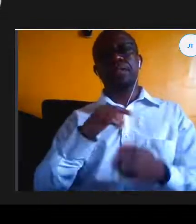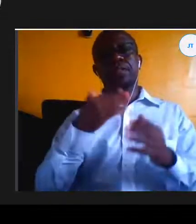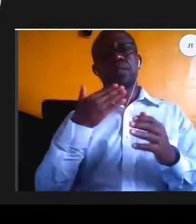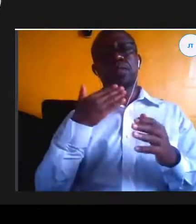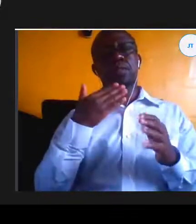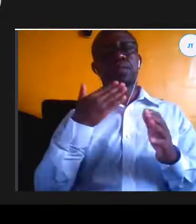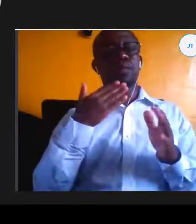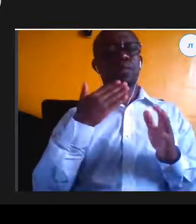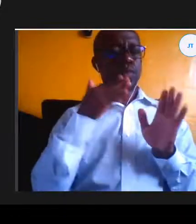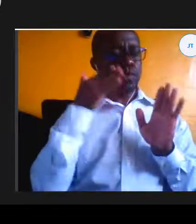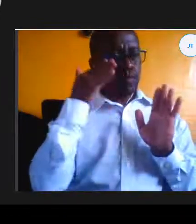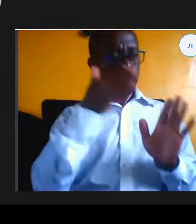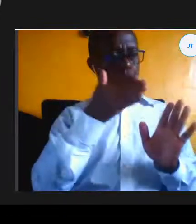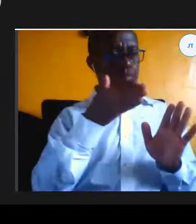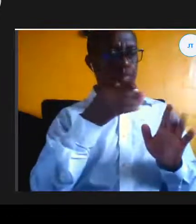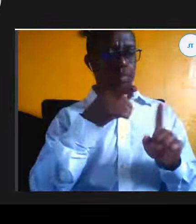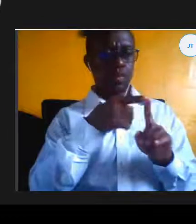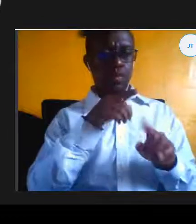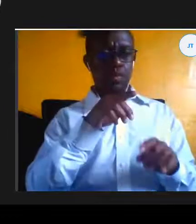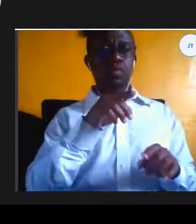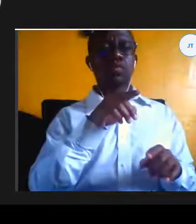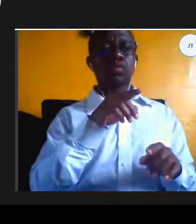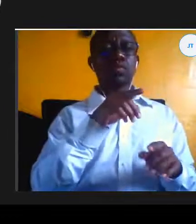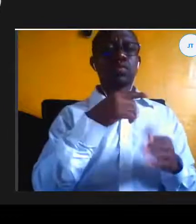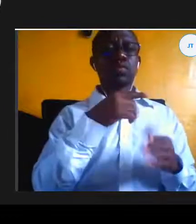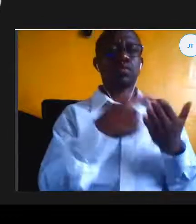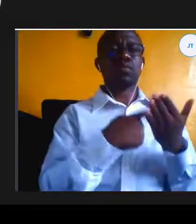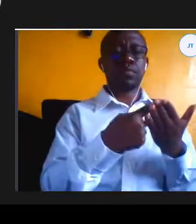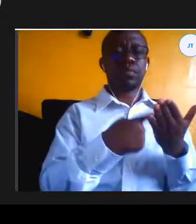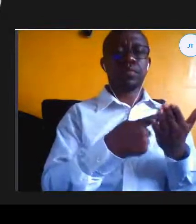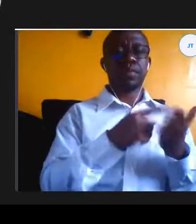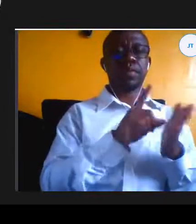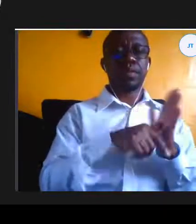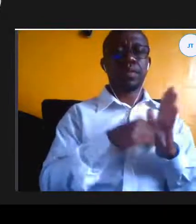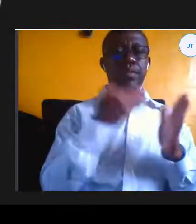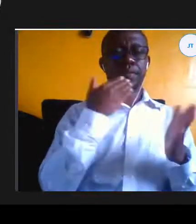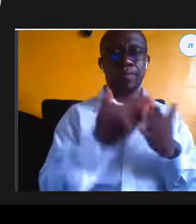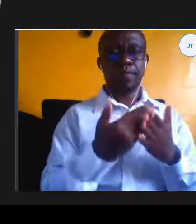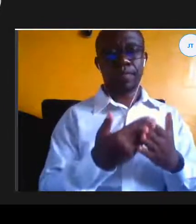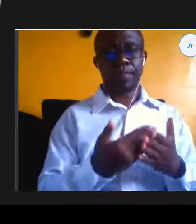deliberations for the day. Thank you and bye.